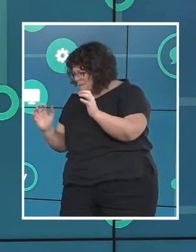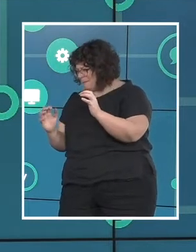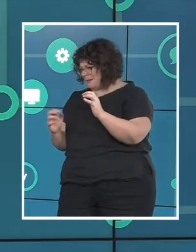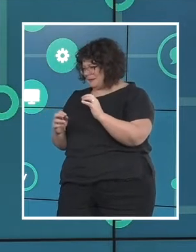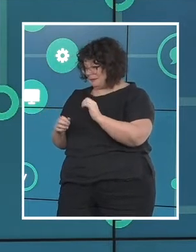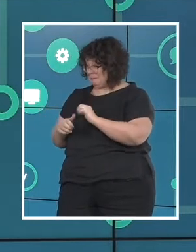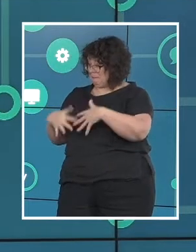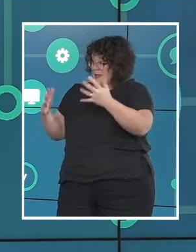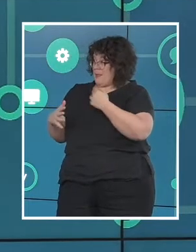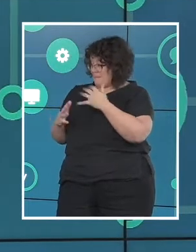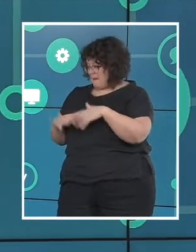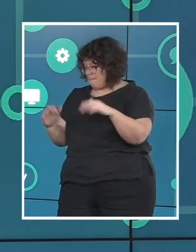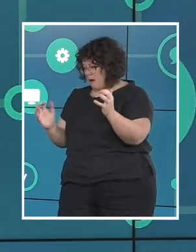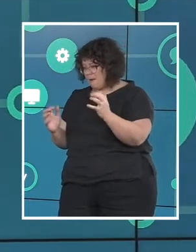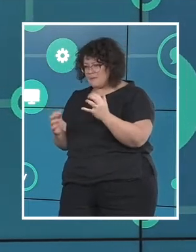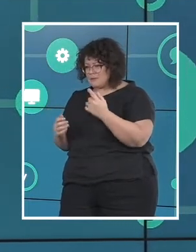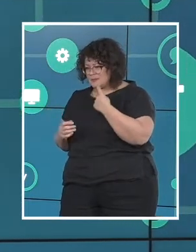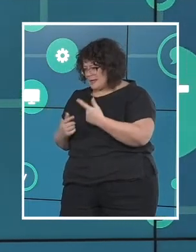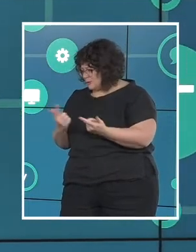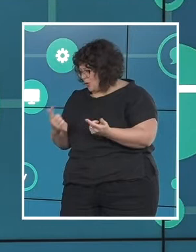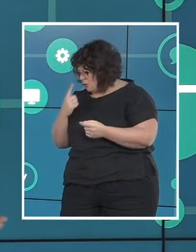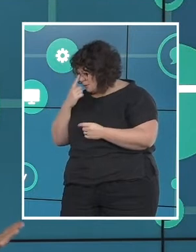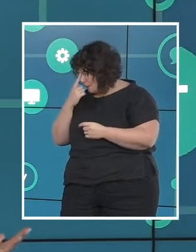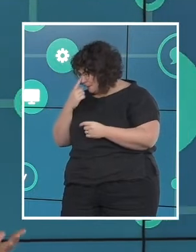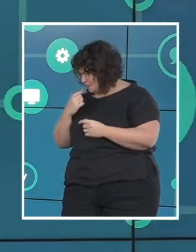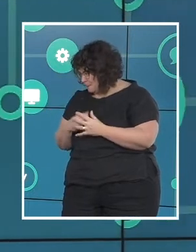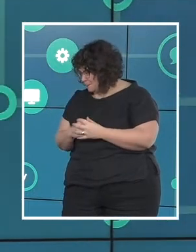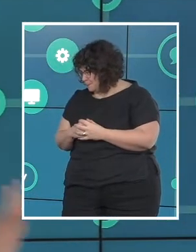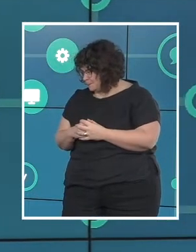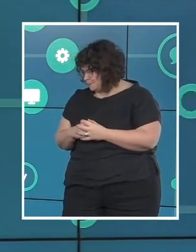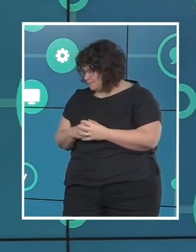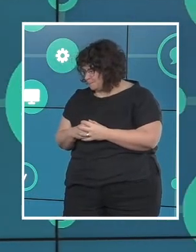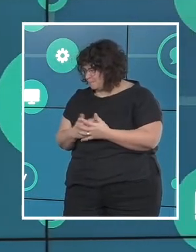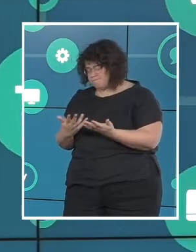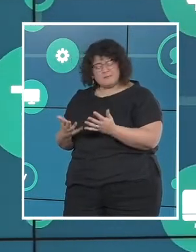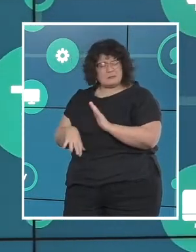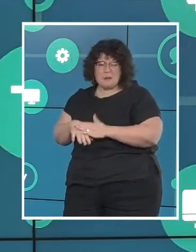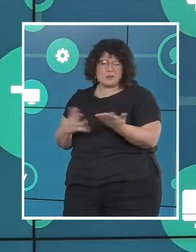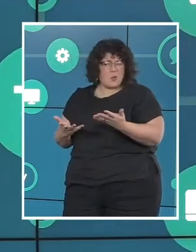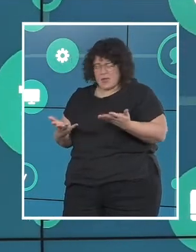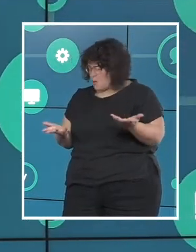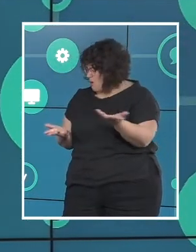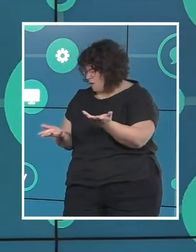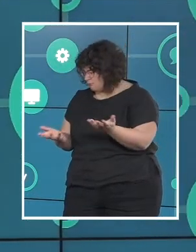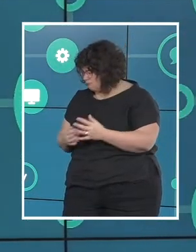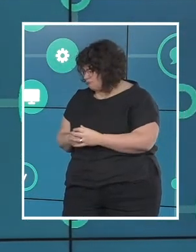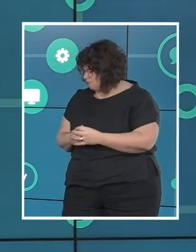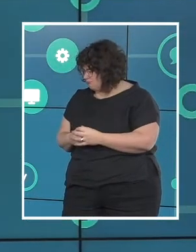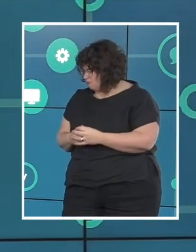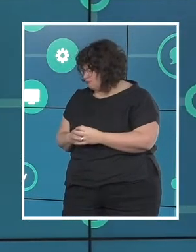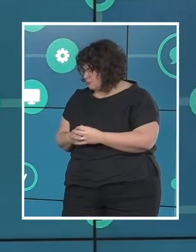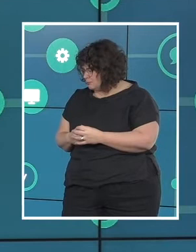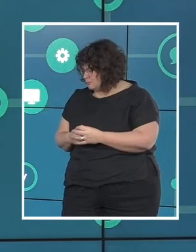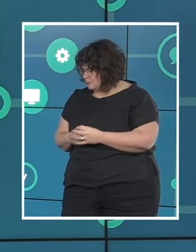they really help reach our goal as a team, as an accessibility team, to create a culture of accessibility at Verizon Media.